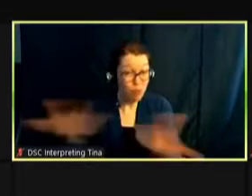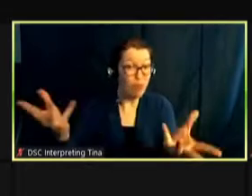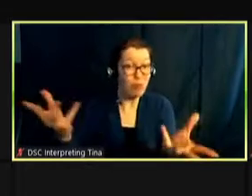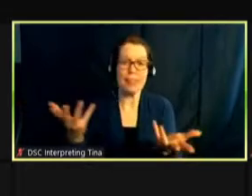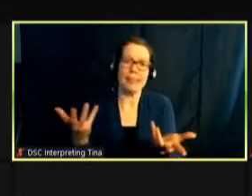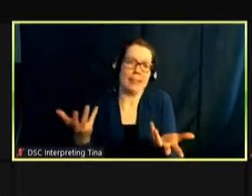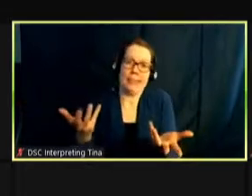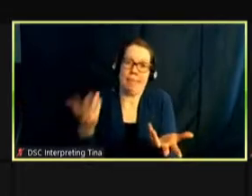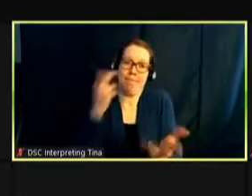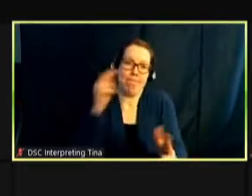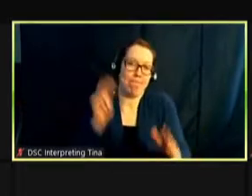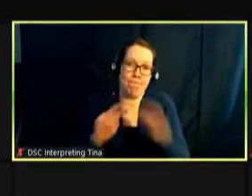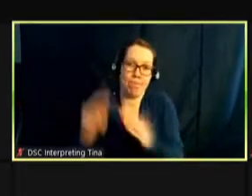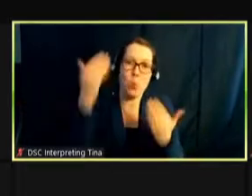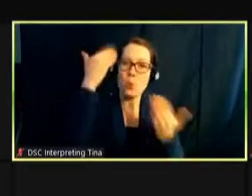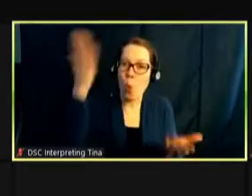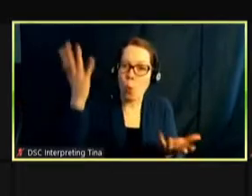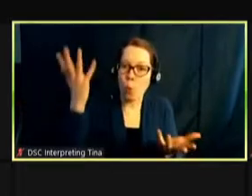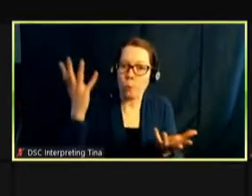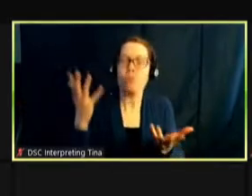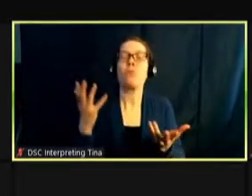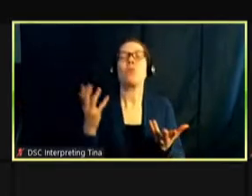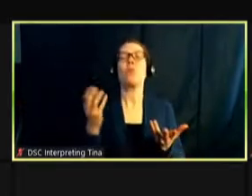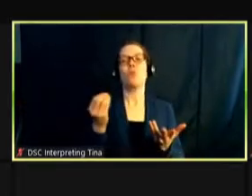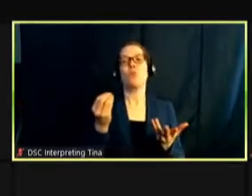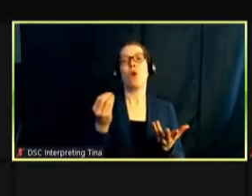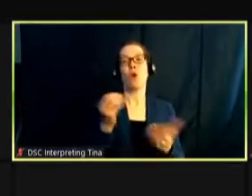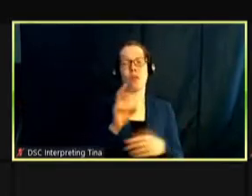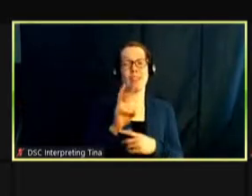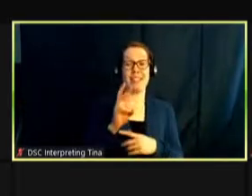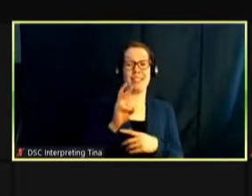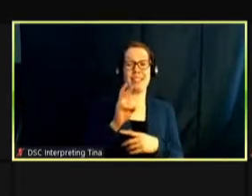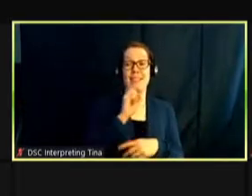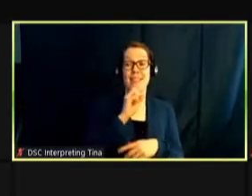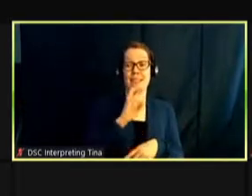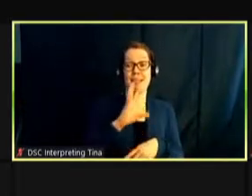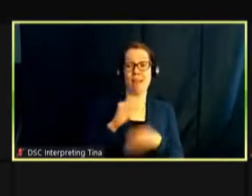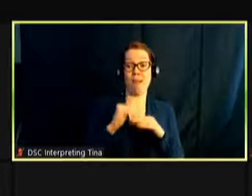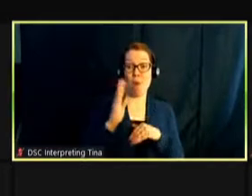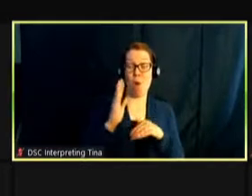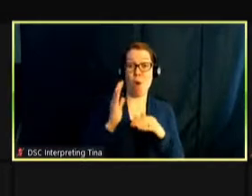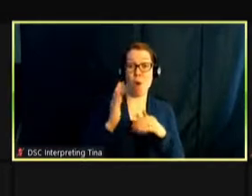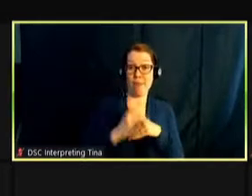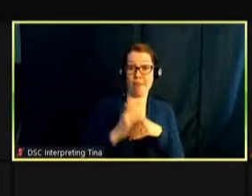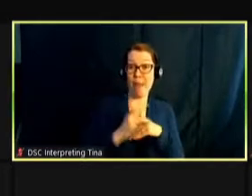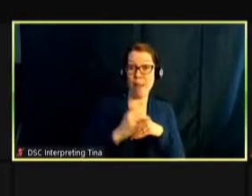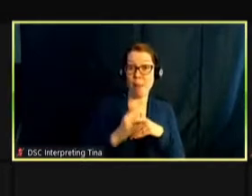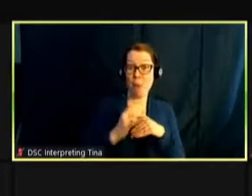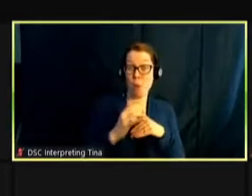moving parts here. You know, there's this possibility too. Yeah, 65 and older will be opened up, but, you know,